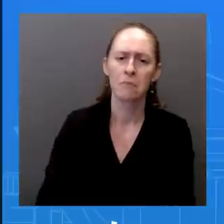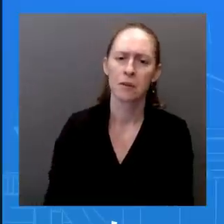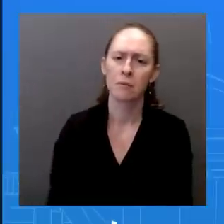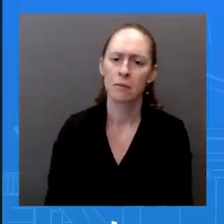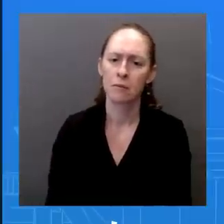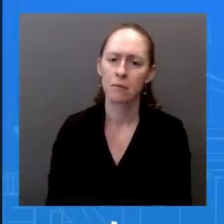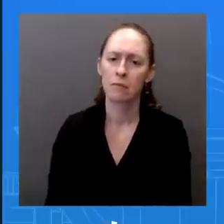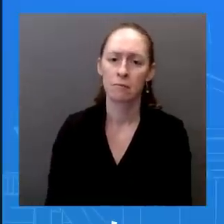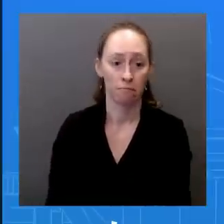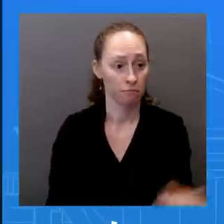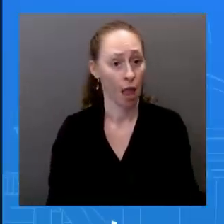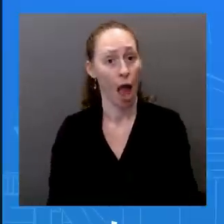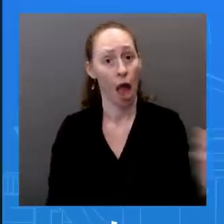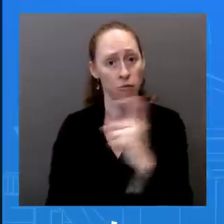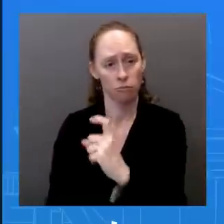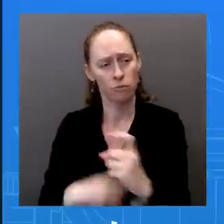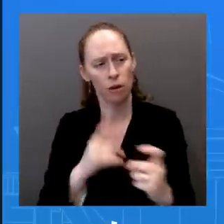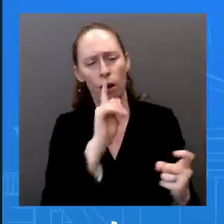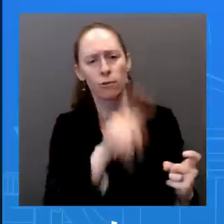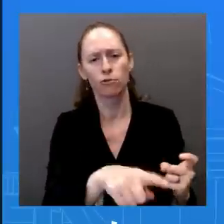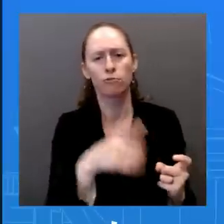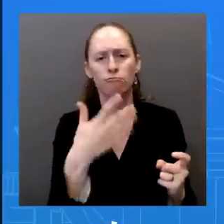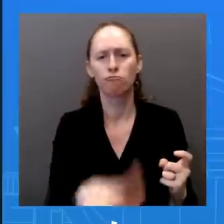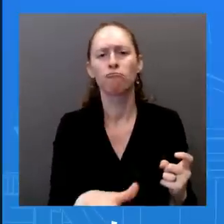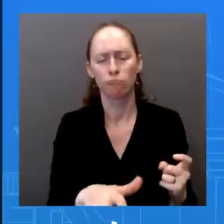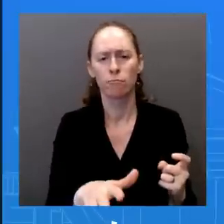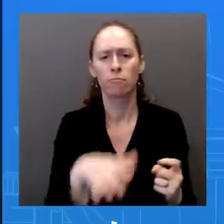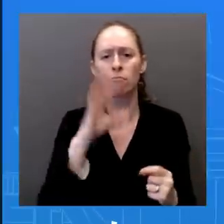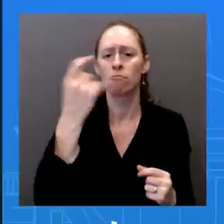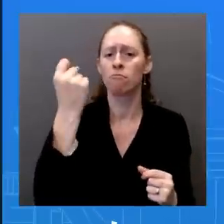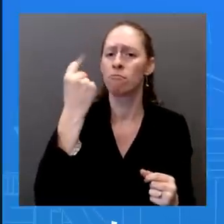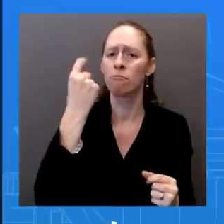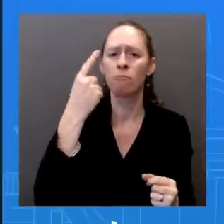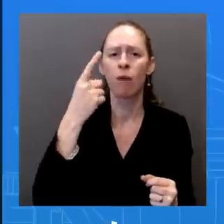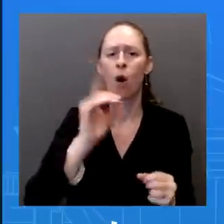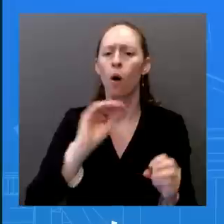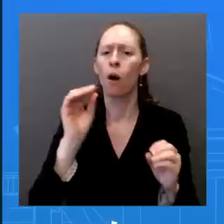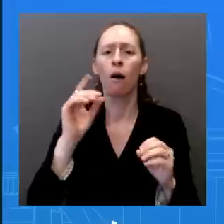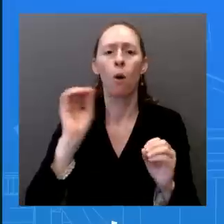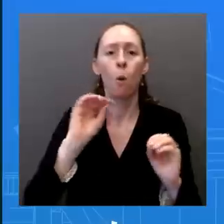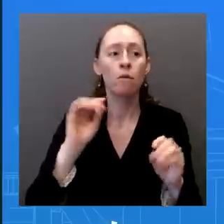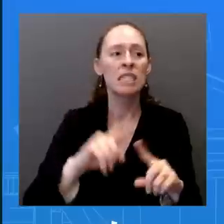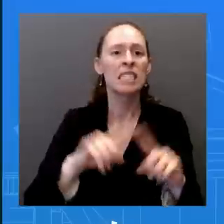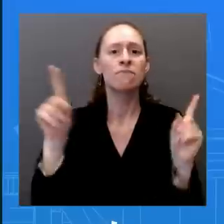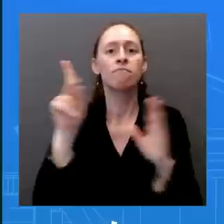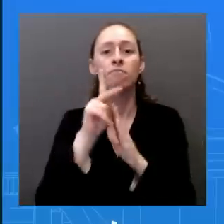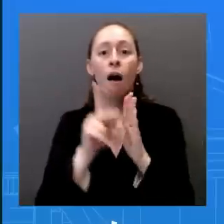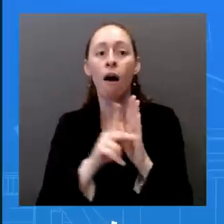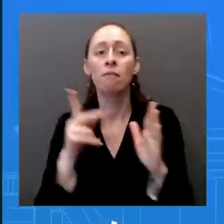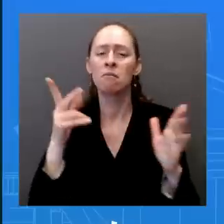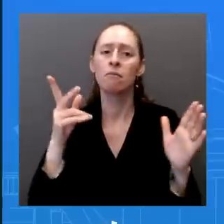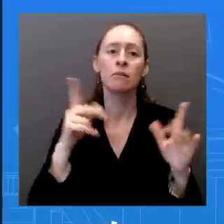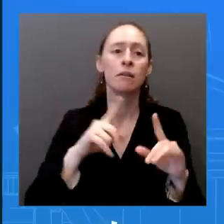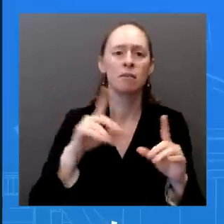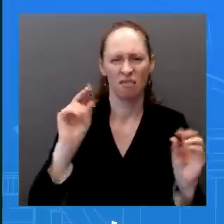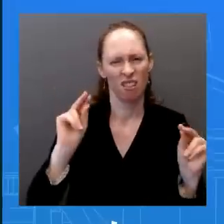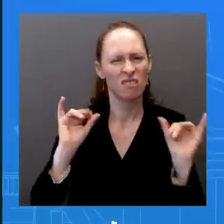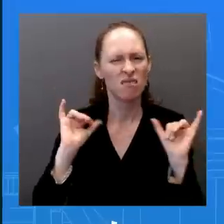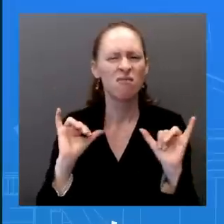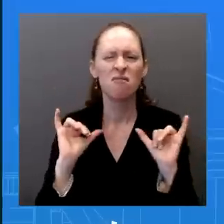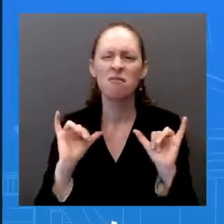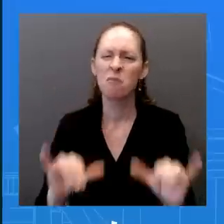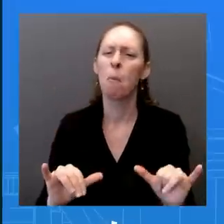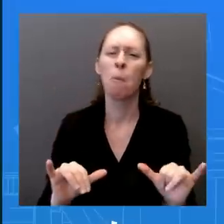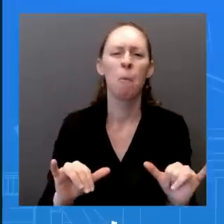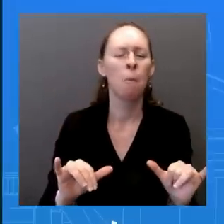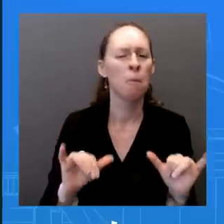towards Taiwan. He stands behind the historic U.S. policy towards Taiwan that has existed through Democratic and Republican administrations